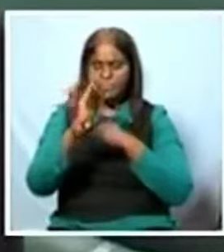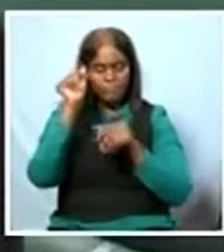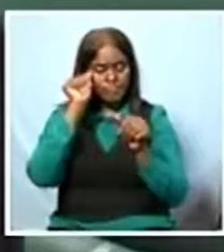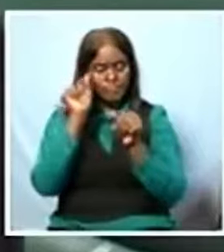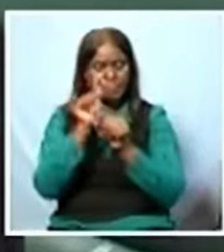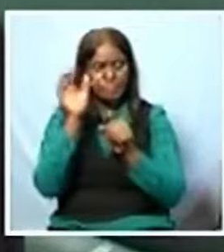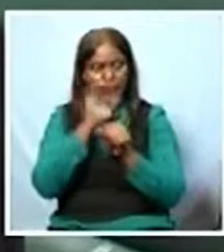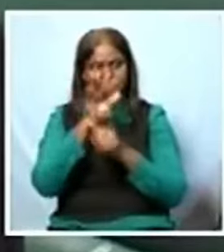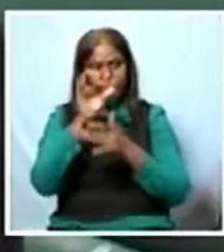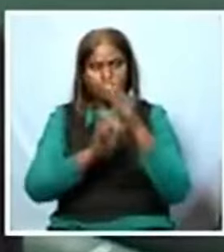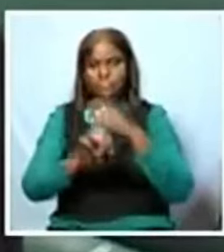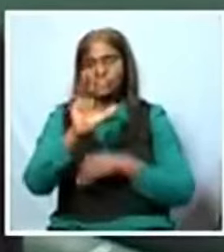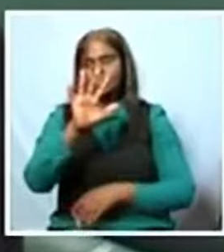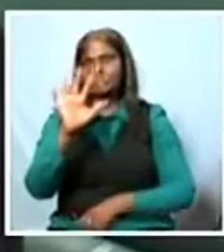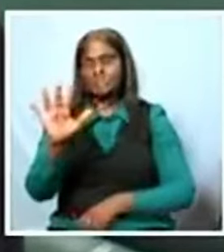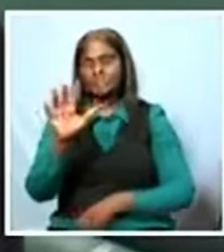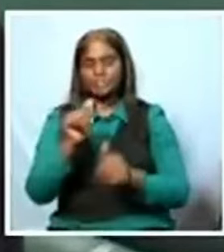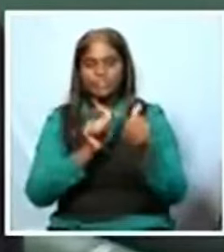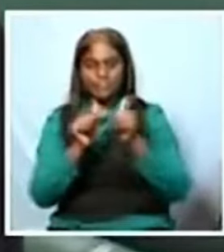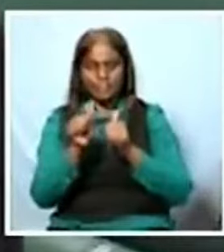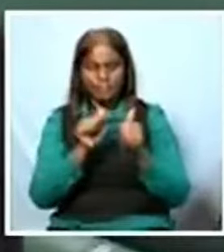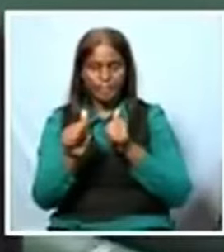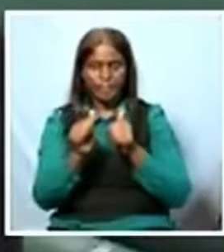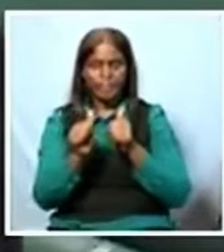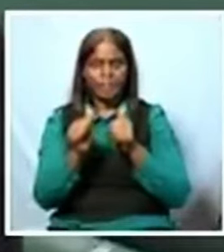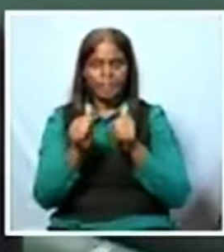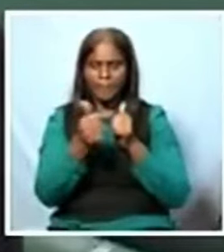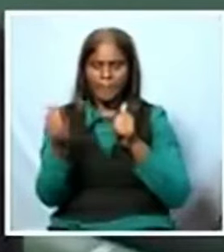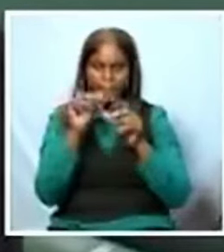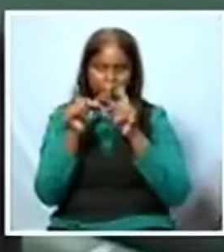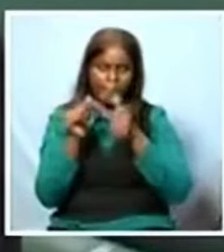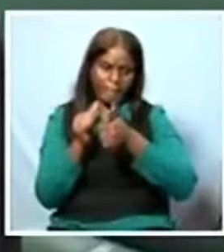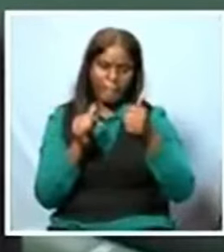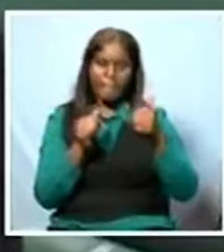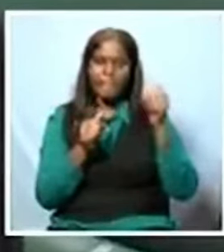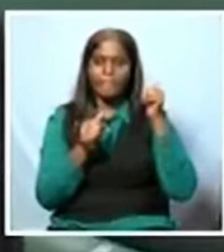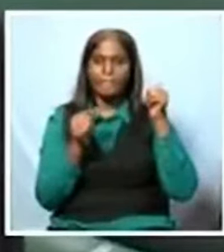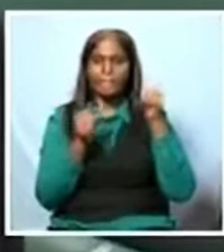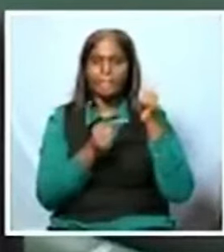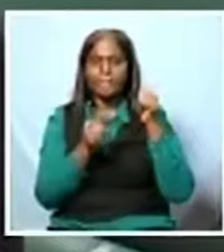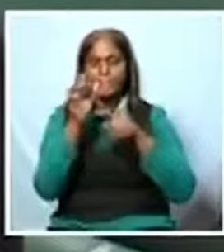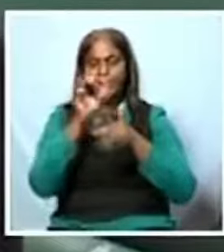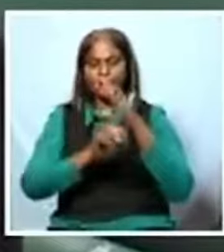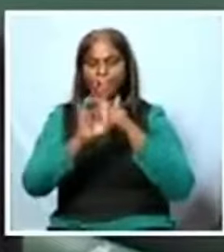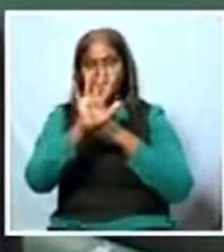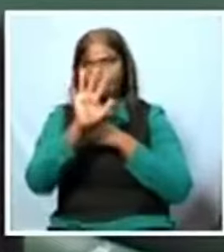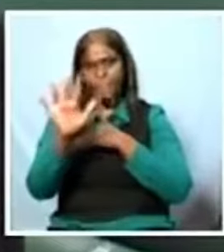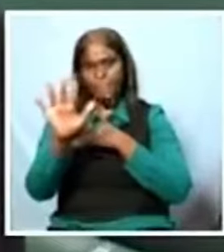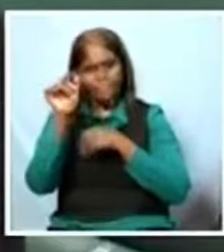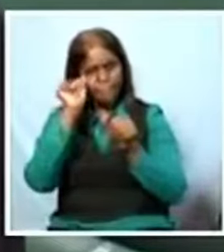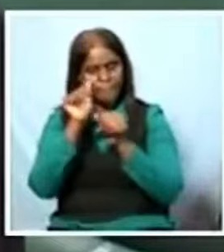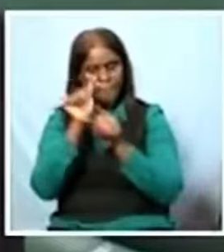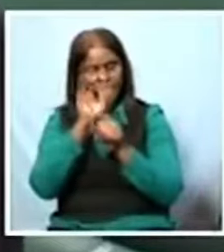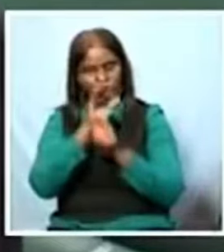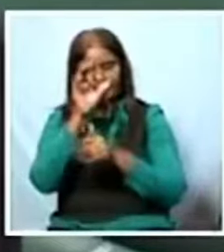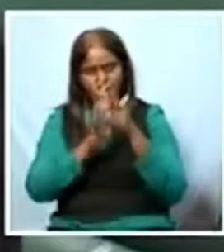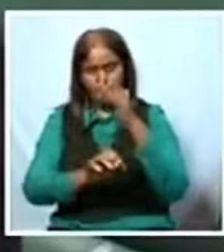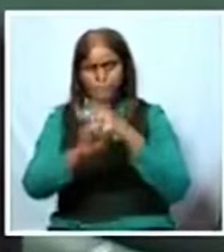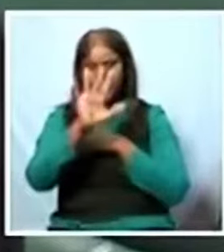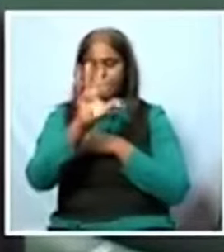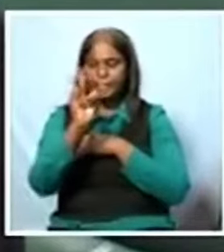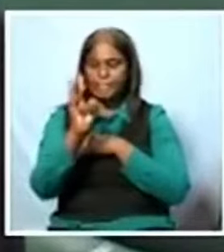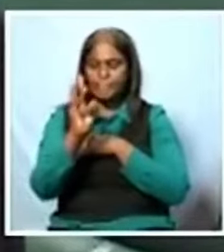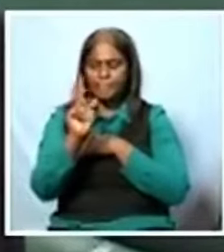to. Clause 55, administrative penalty. Any debate, any objection? Clause 55 is agreed to. Clause